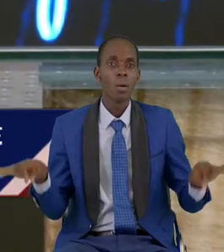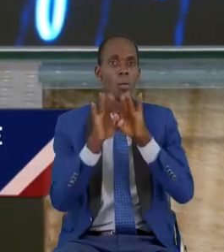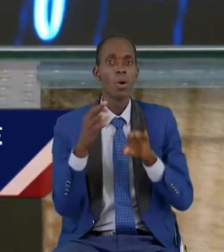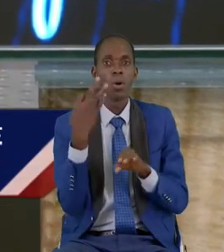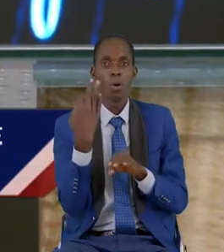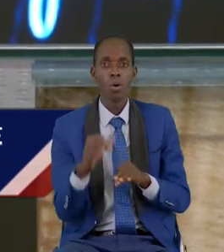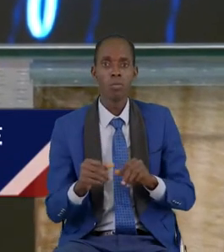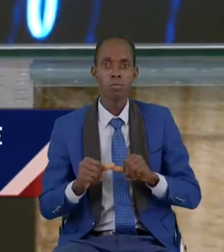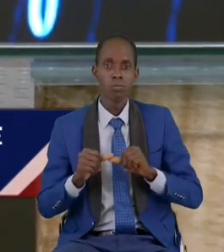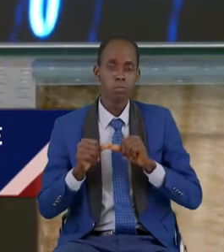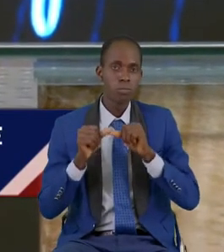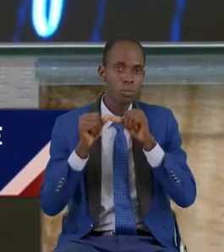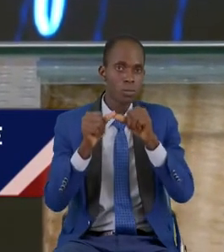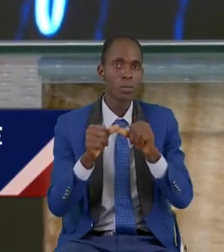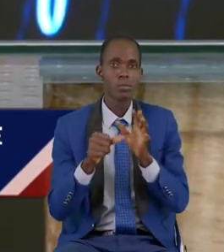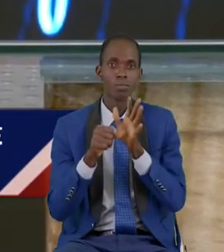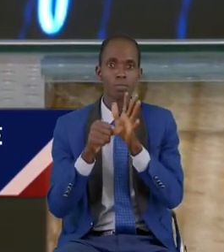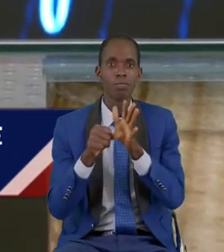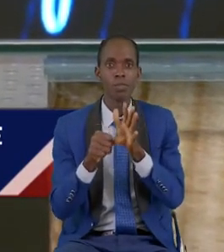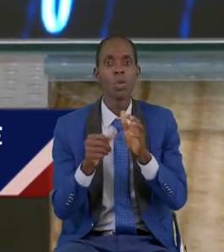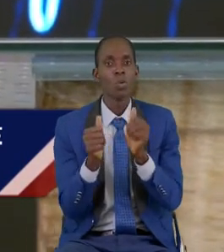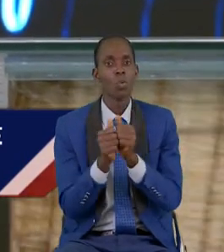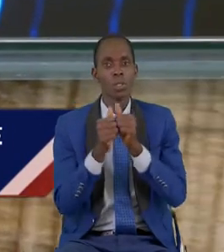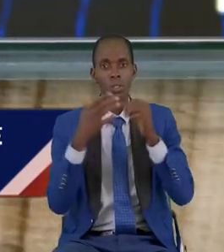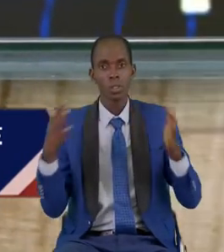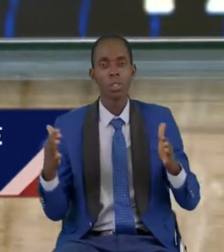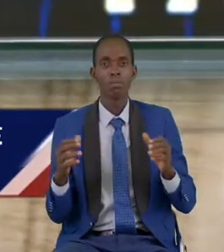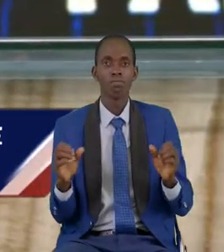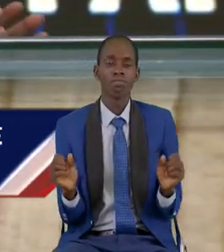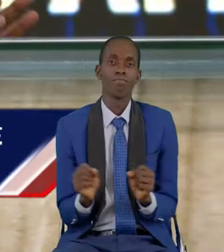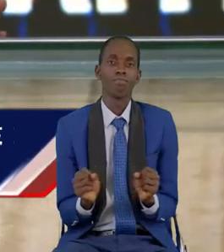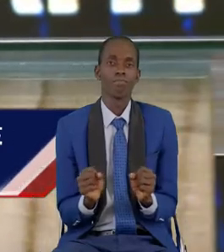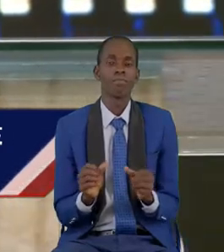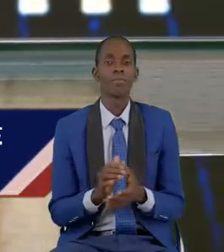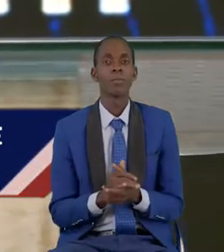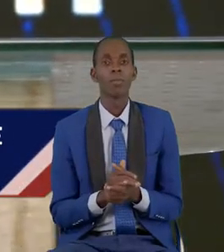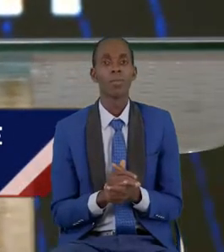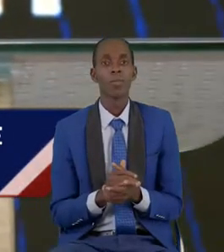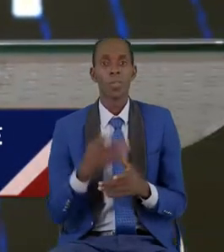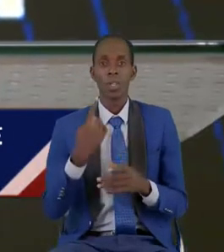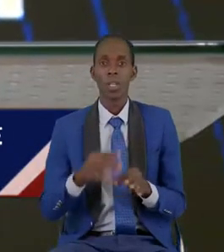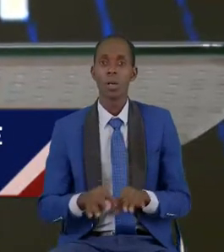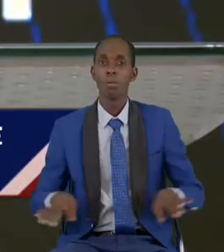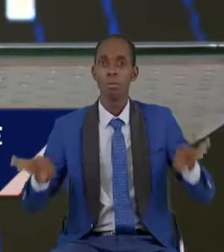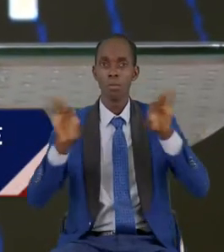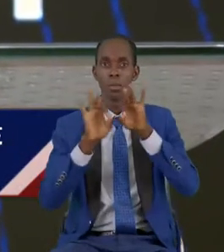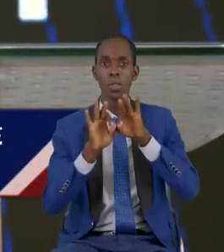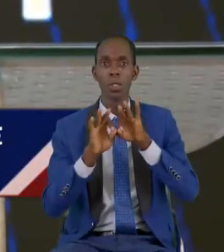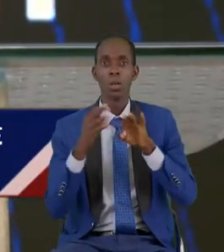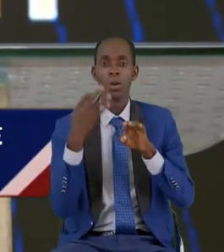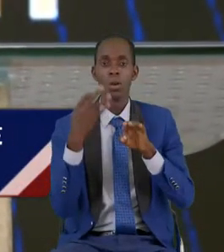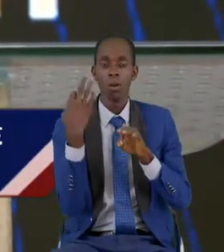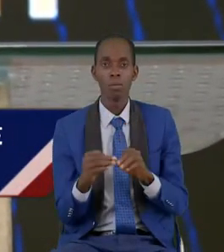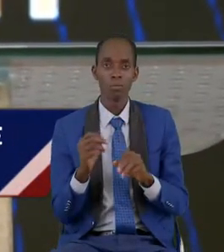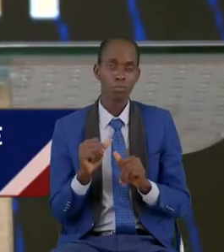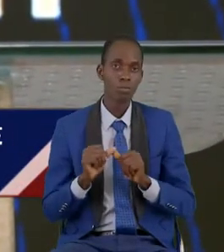steadfast perseverance without timidity. The importance of holding on